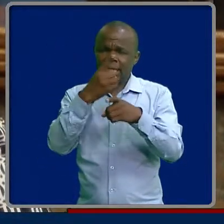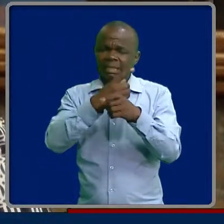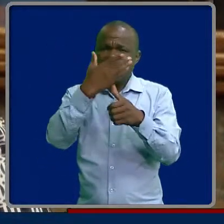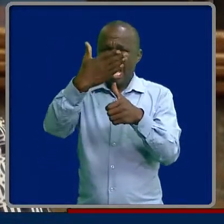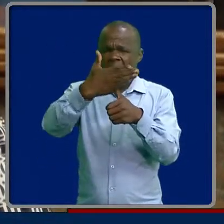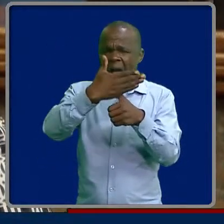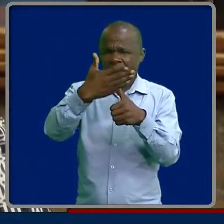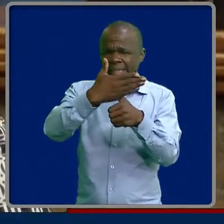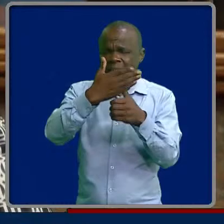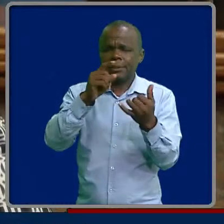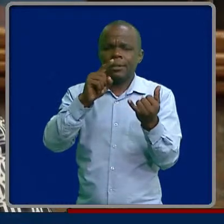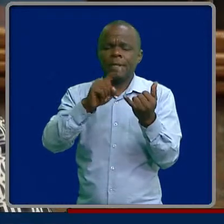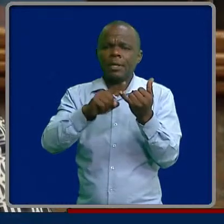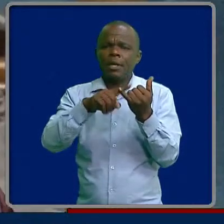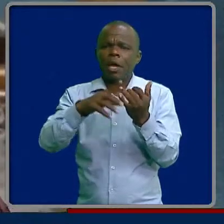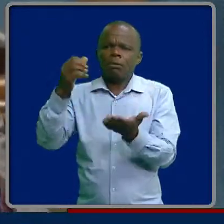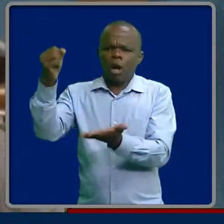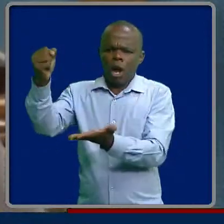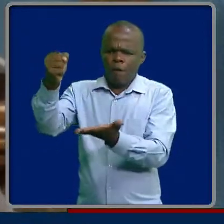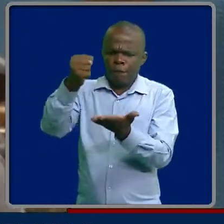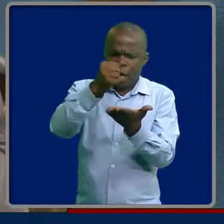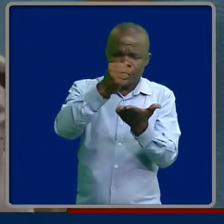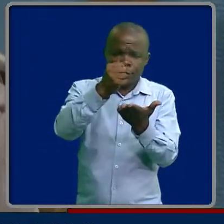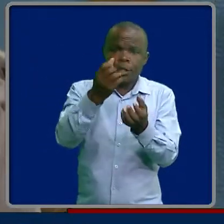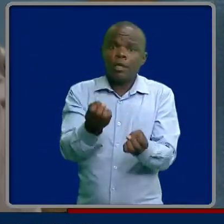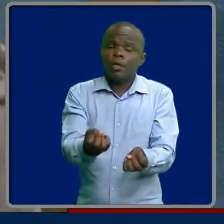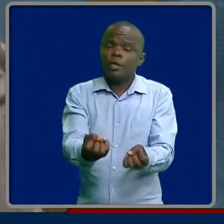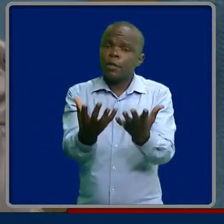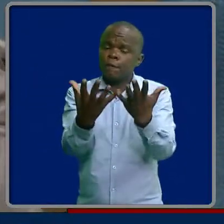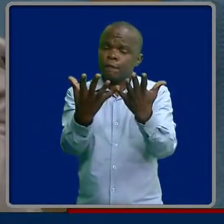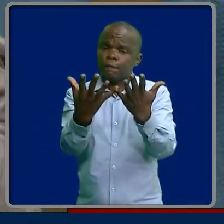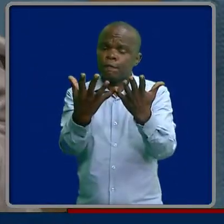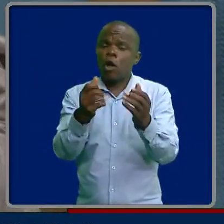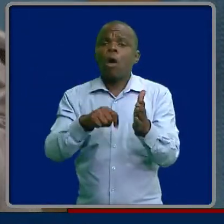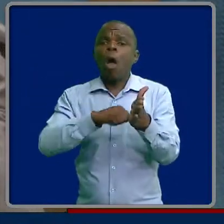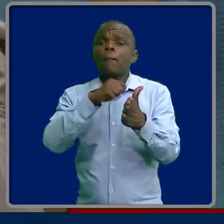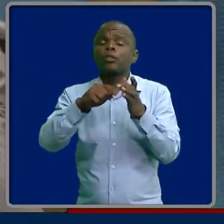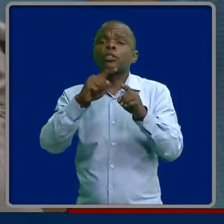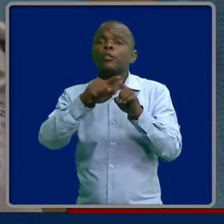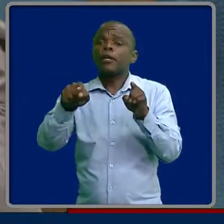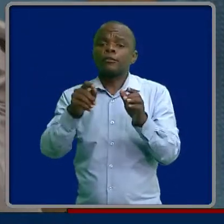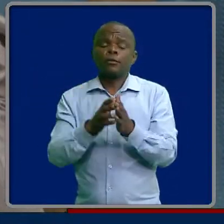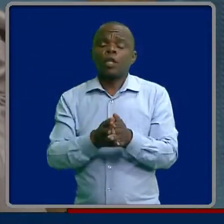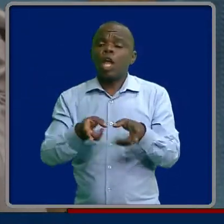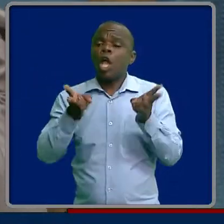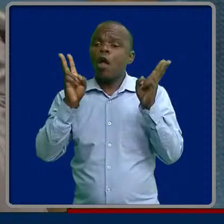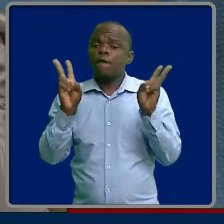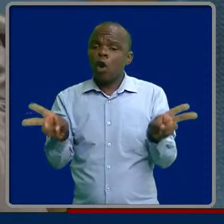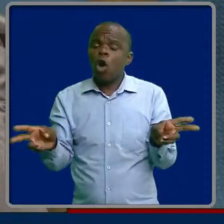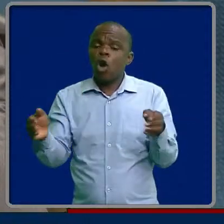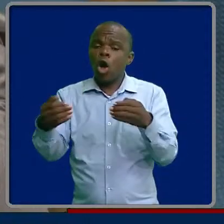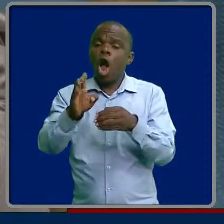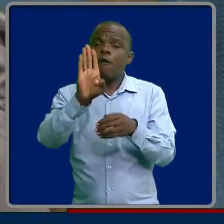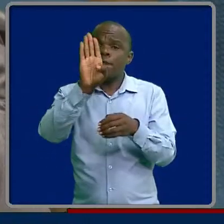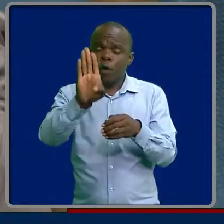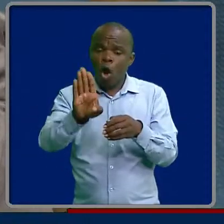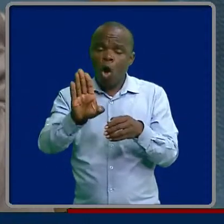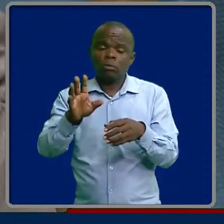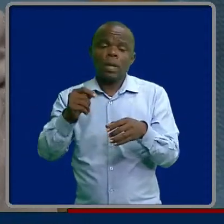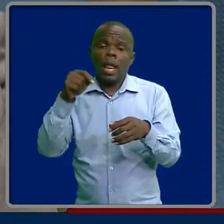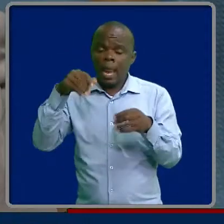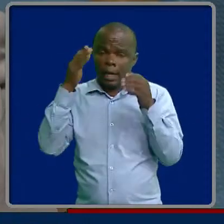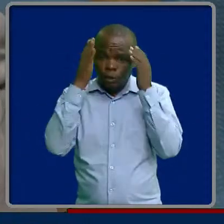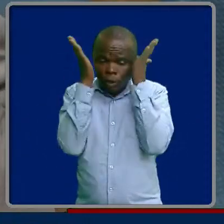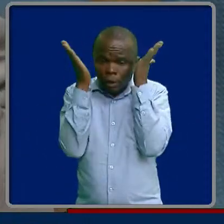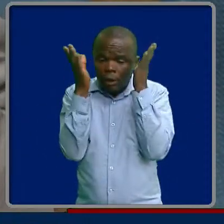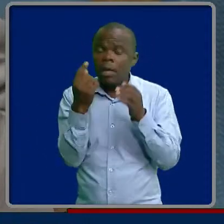to include funds that were released for some work to be carried out in the 4 national parks of the country, wherein the ministry only